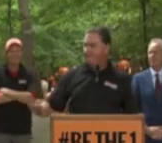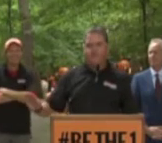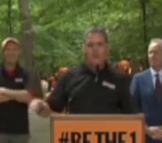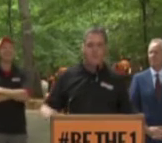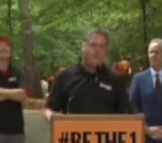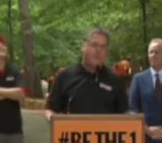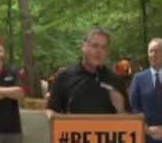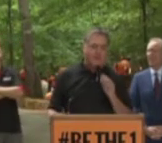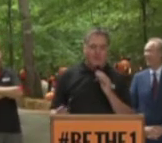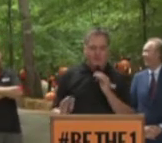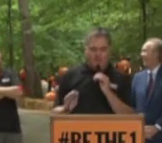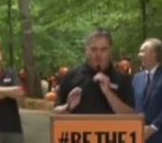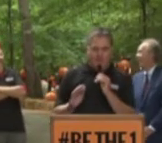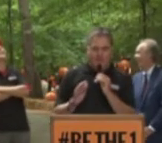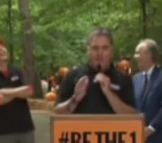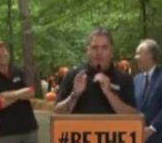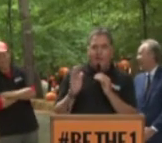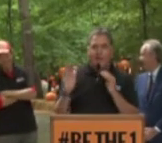No.